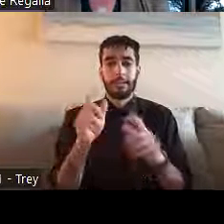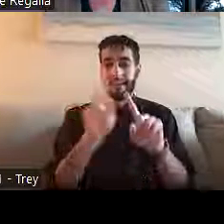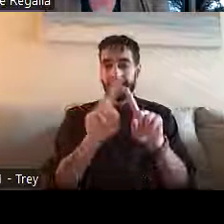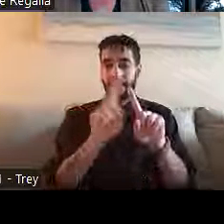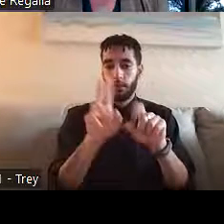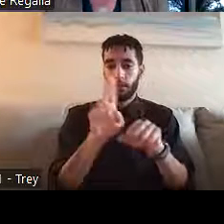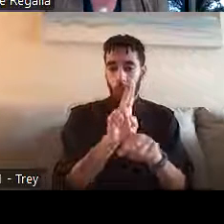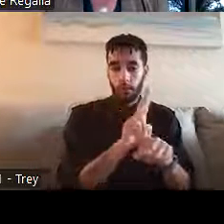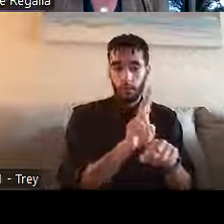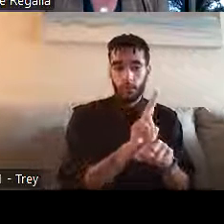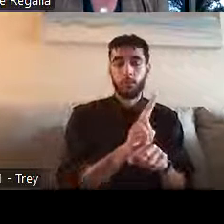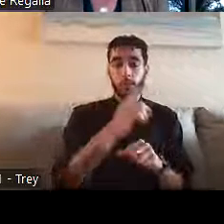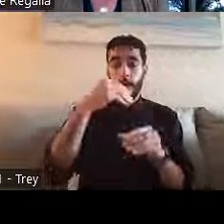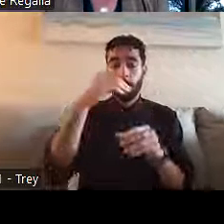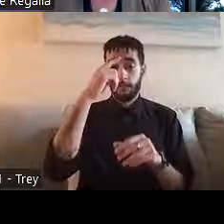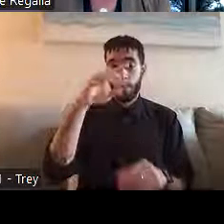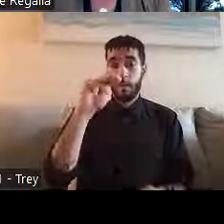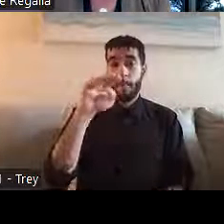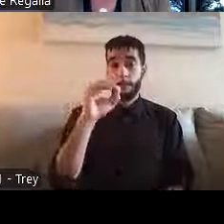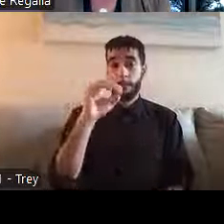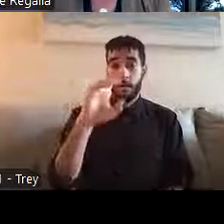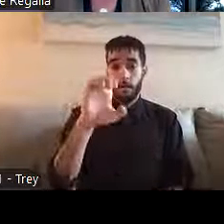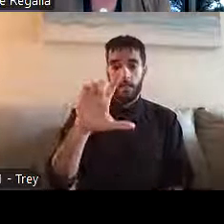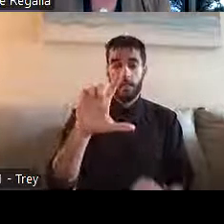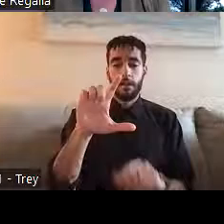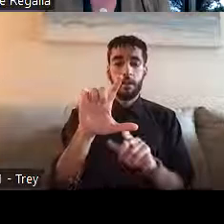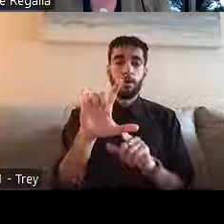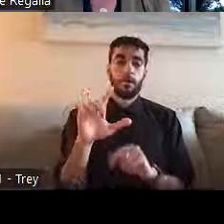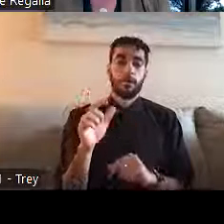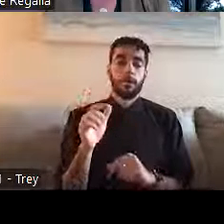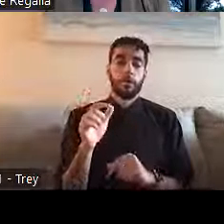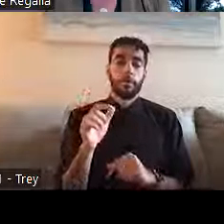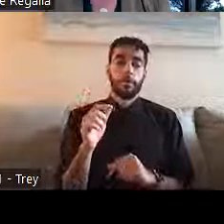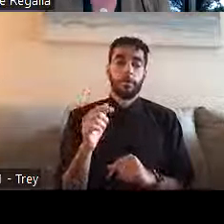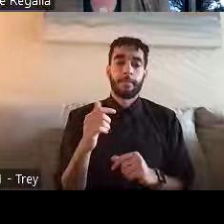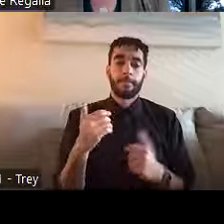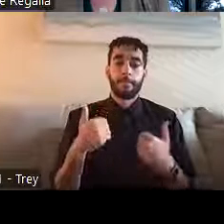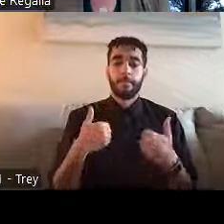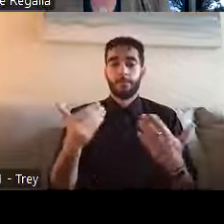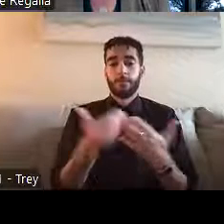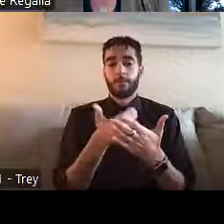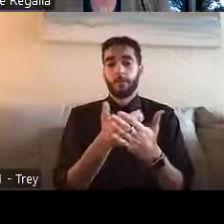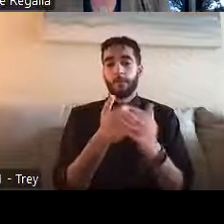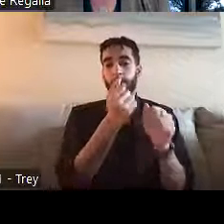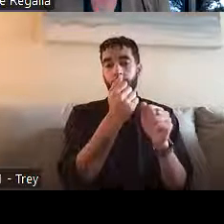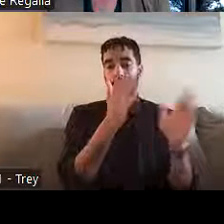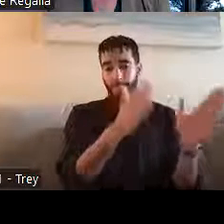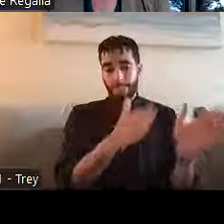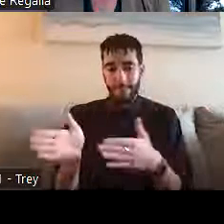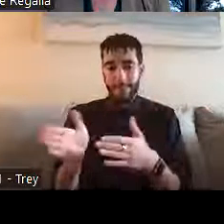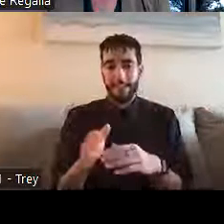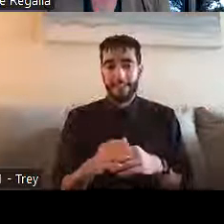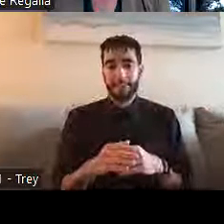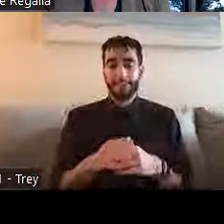our CalCompass model. And then, as said previously, aligning with the master plan on aging objectives that you saw on the previous slide.